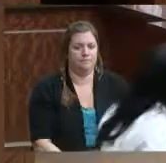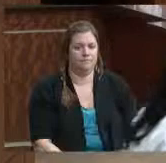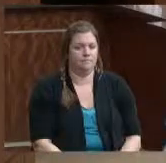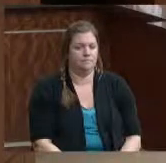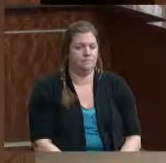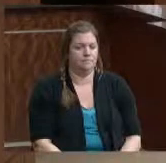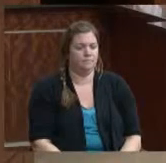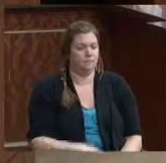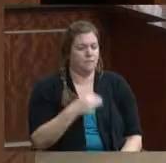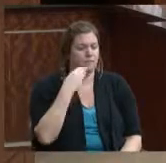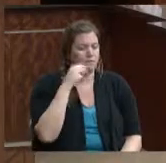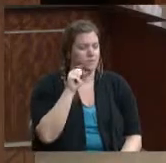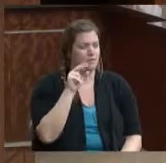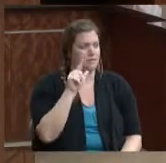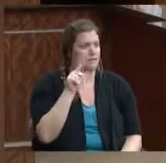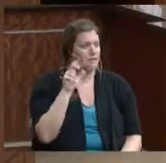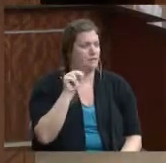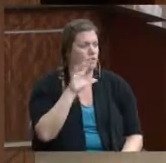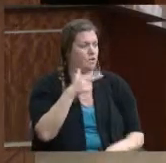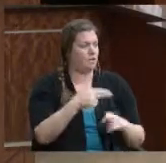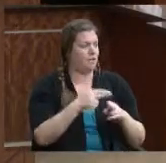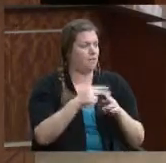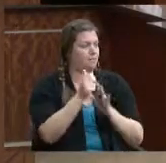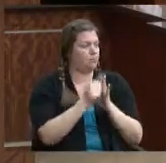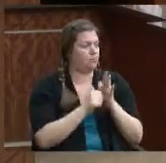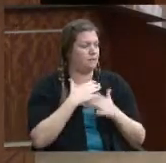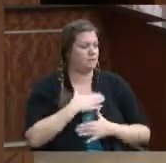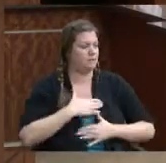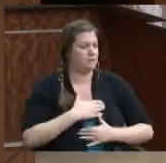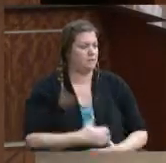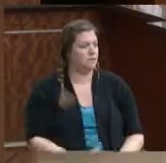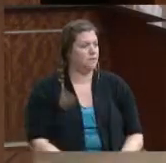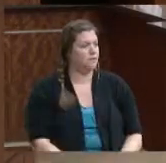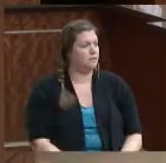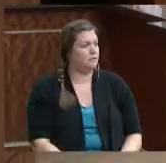Ms. Allen, once again, if you'll give your name and address for the record, please.